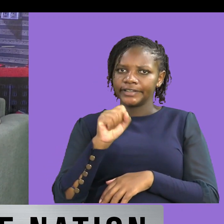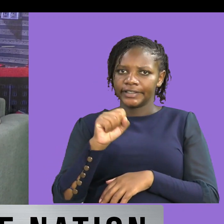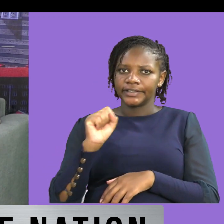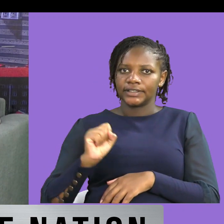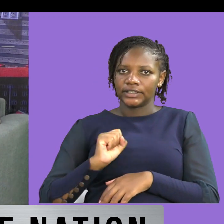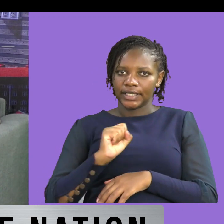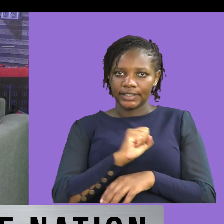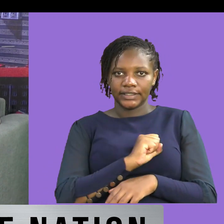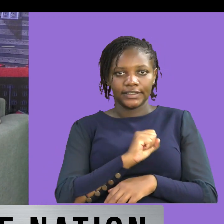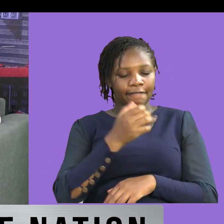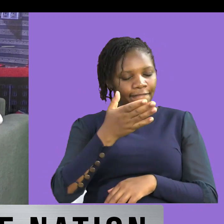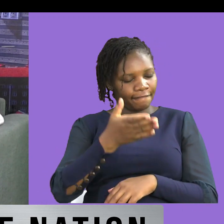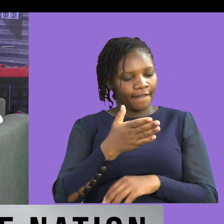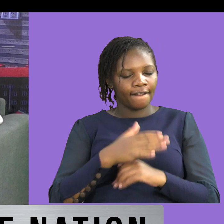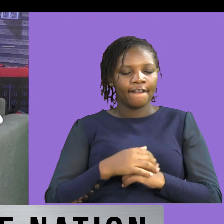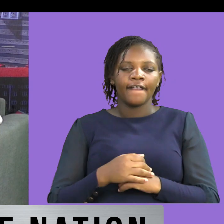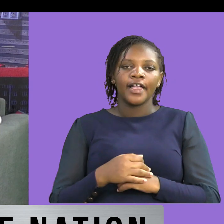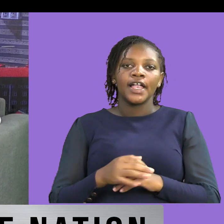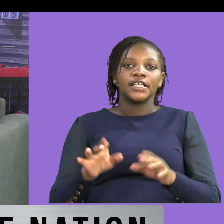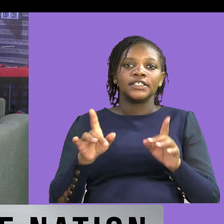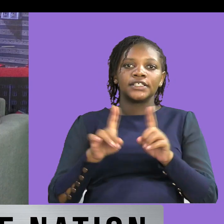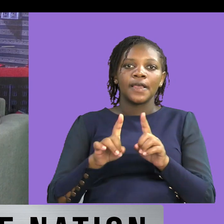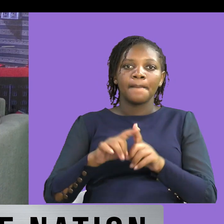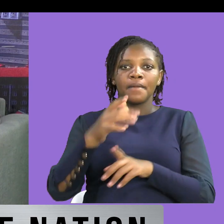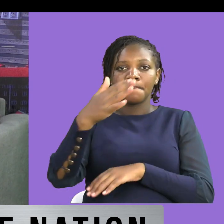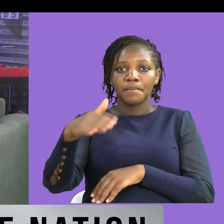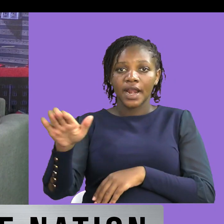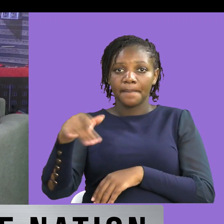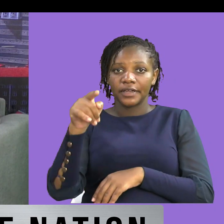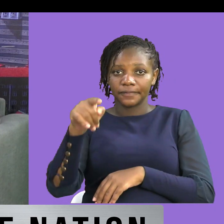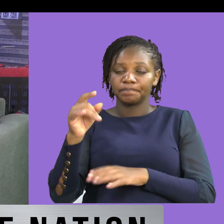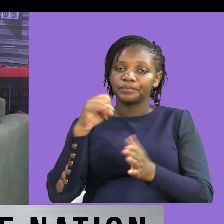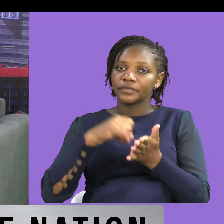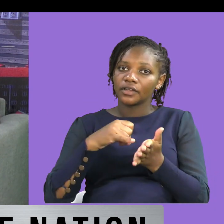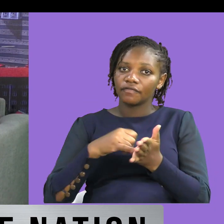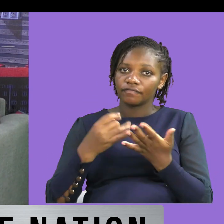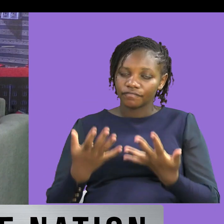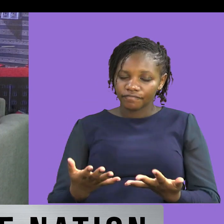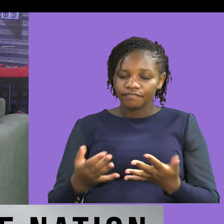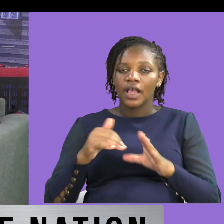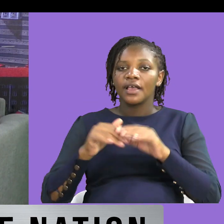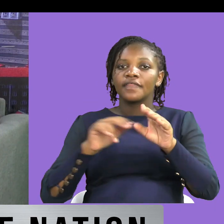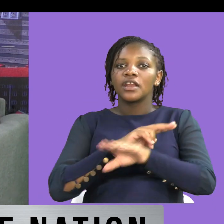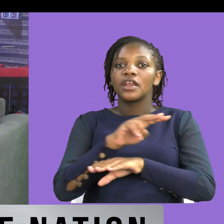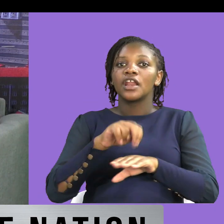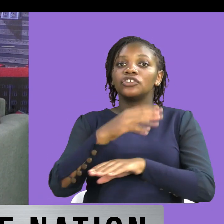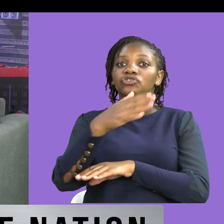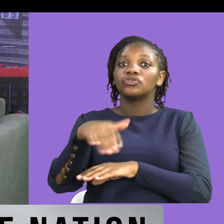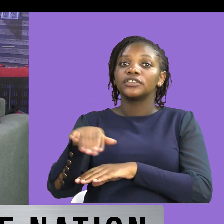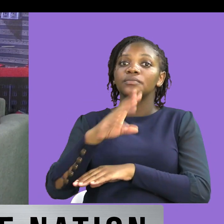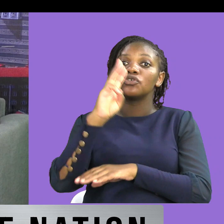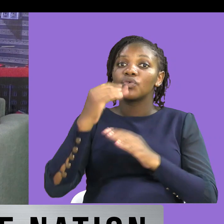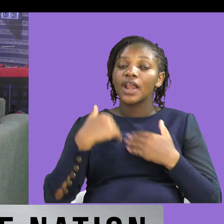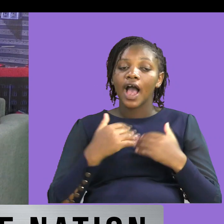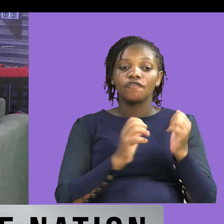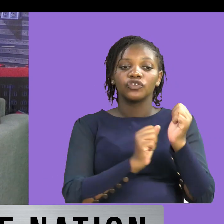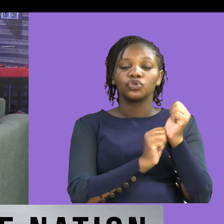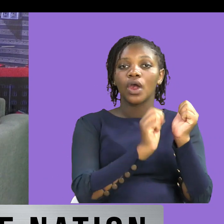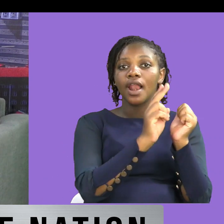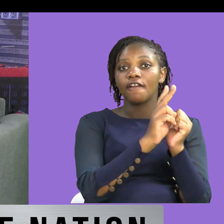is there. Yes. The composition of Parliament is that in the National Assembly you're only going to get 12 nominees.